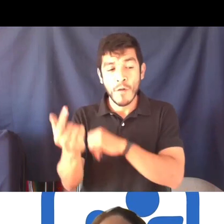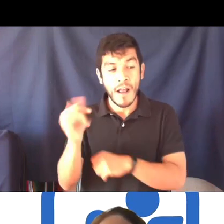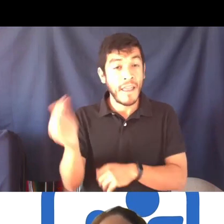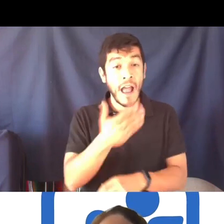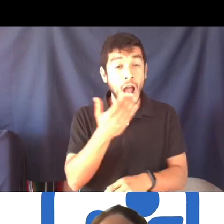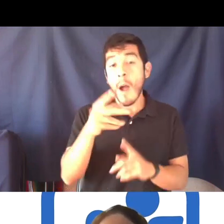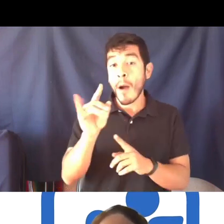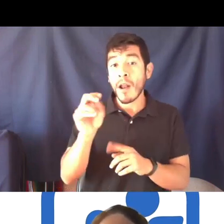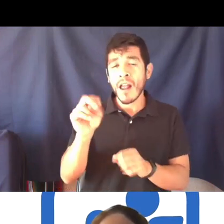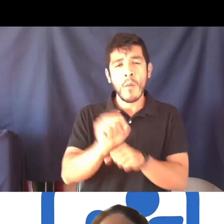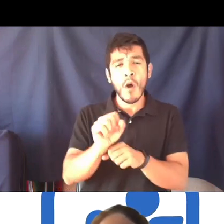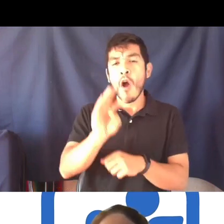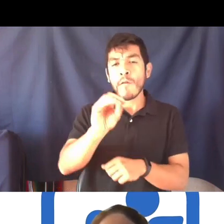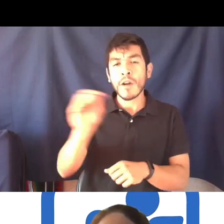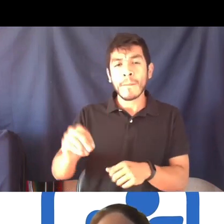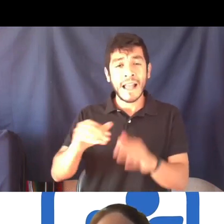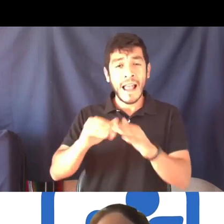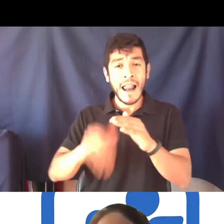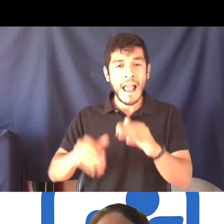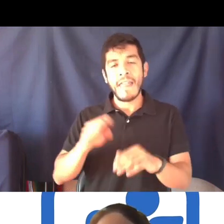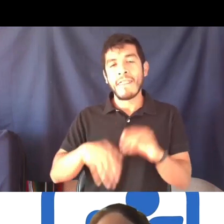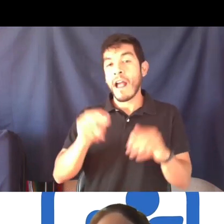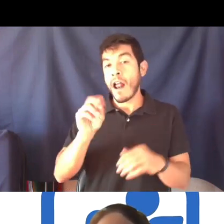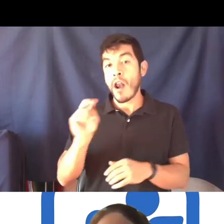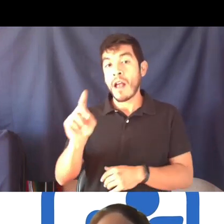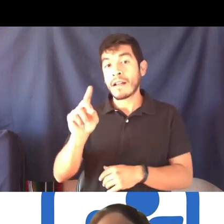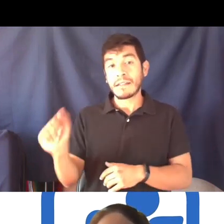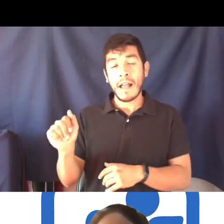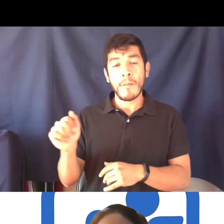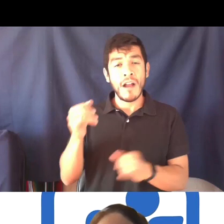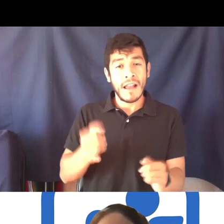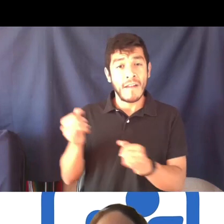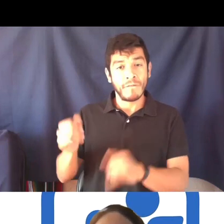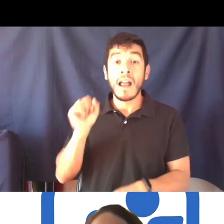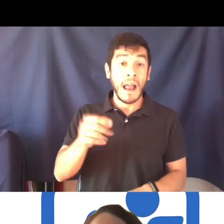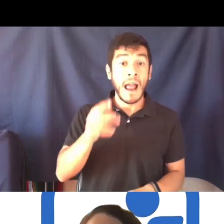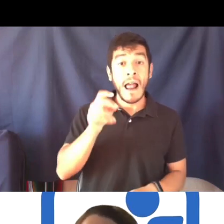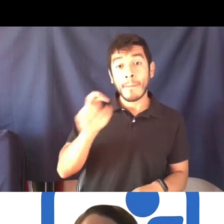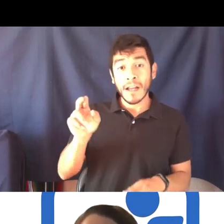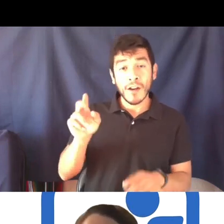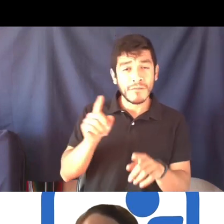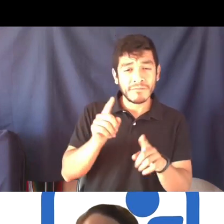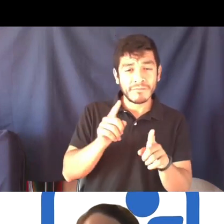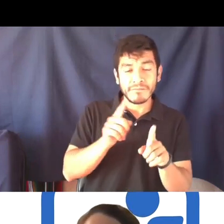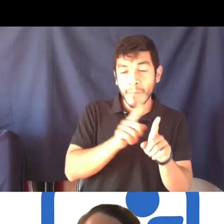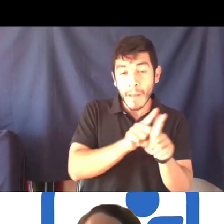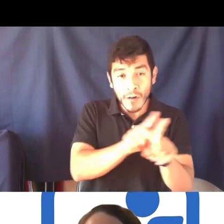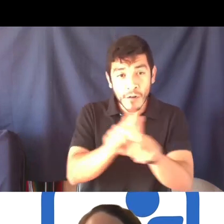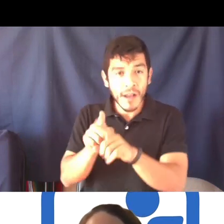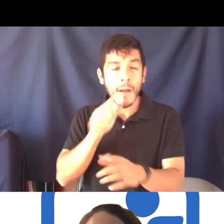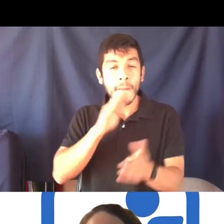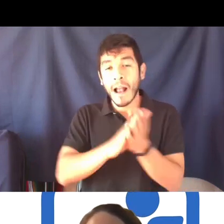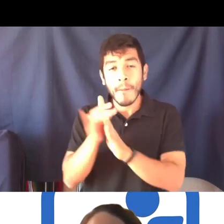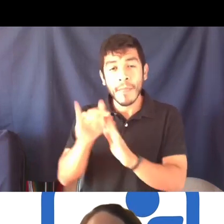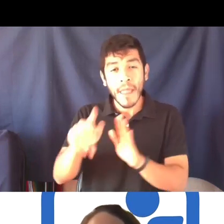non-disabled individuals. And so can peer mentoring be the policy change? And we appreciate the work that Paul Hippolytus has done in this out